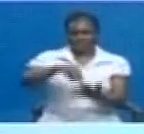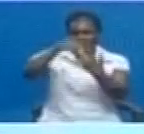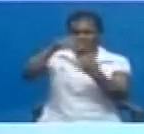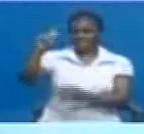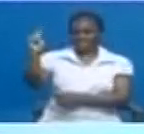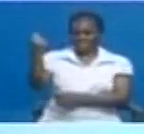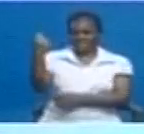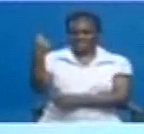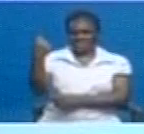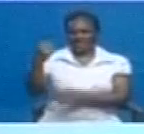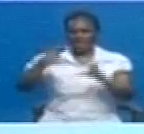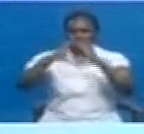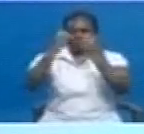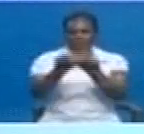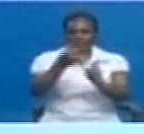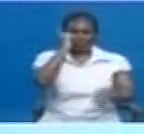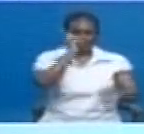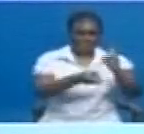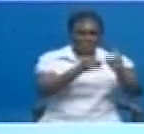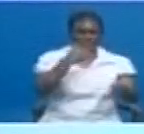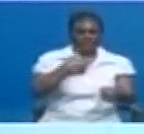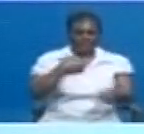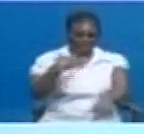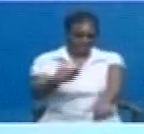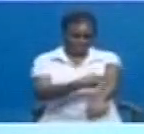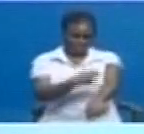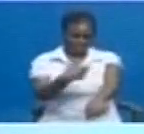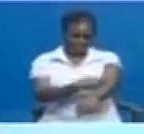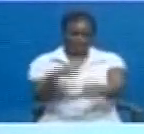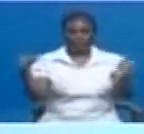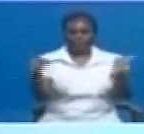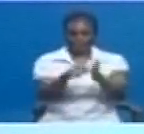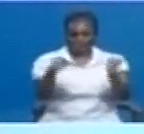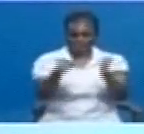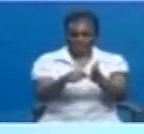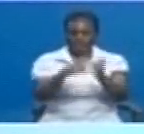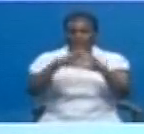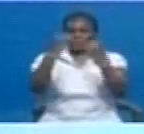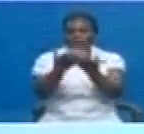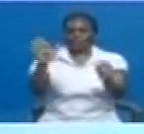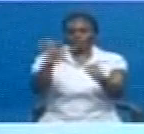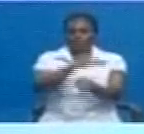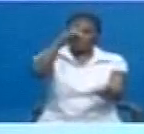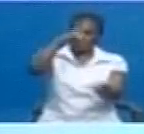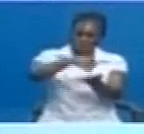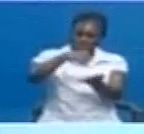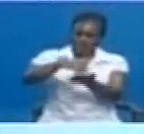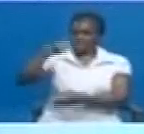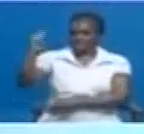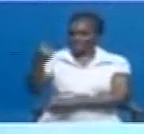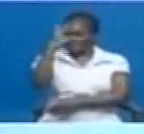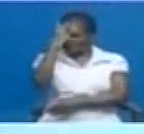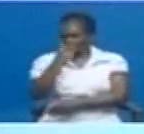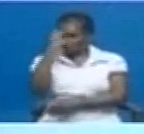especially for Kenya. The world of athletics is facing a massive doping scandal linking athletes from around the world, including Kenya, with